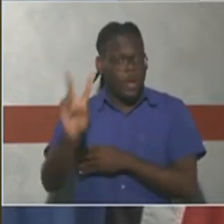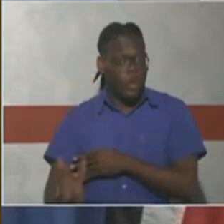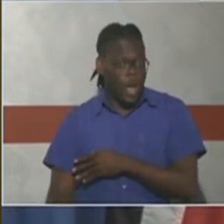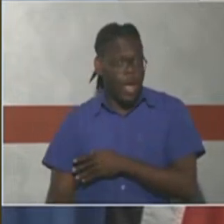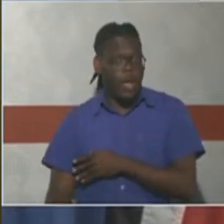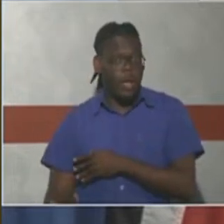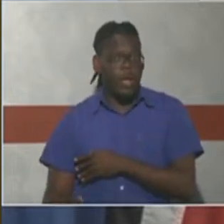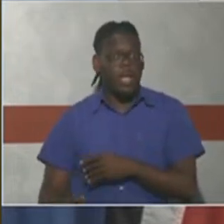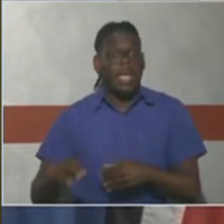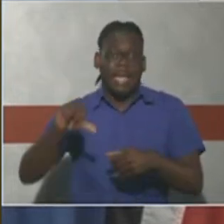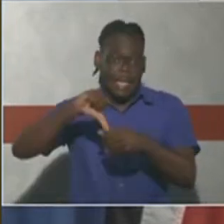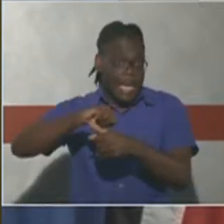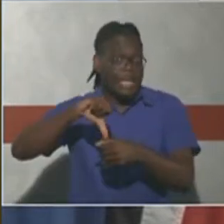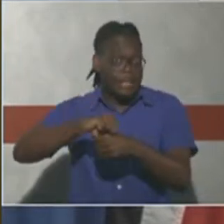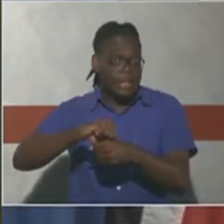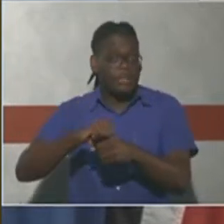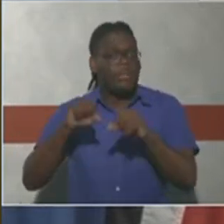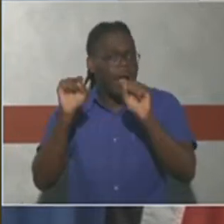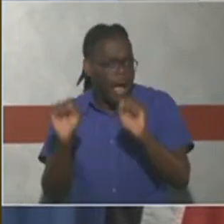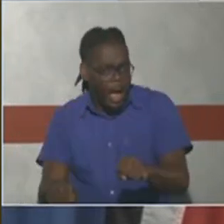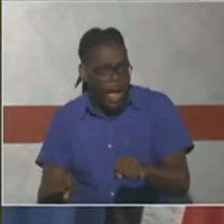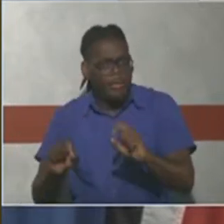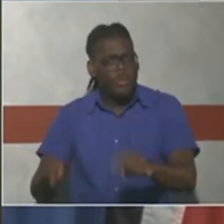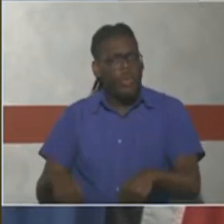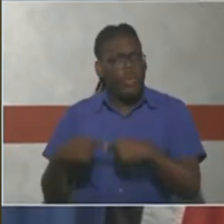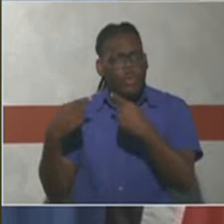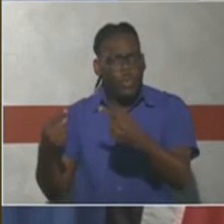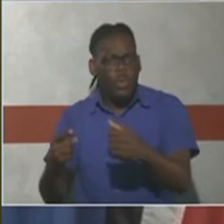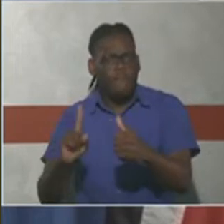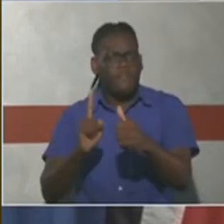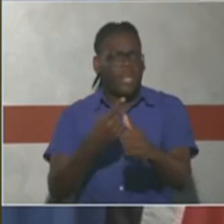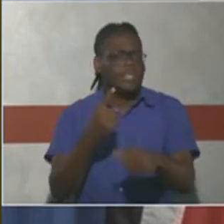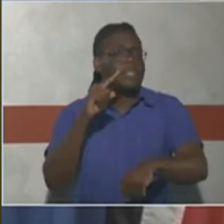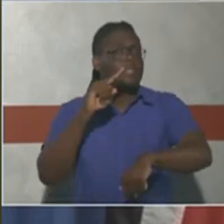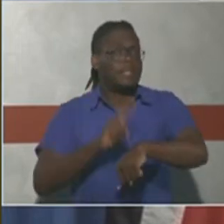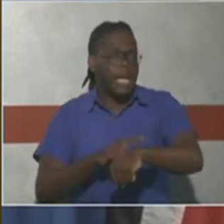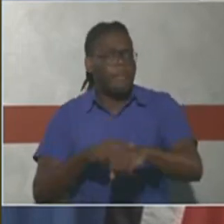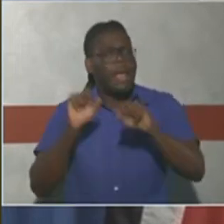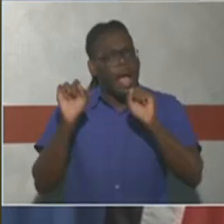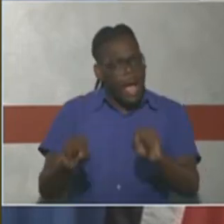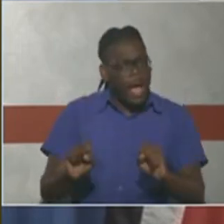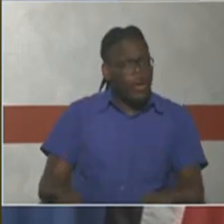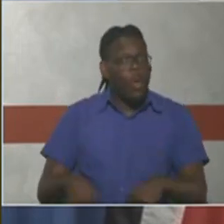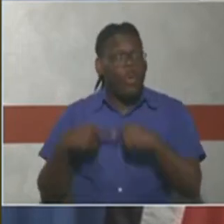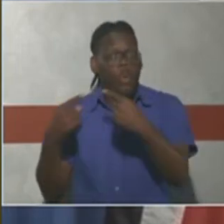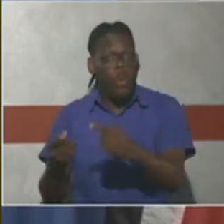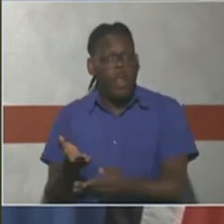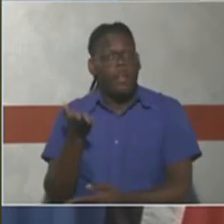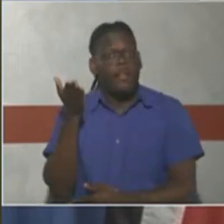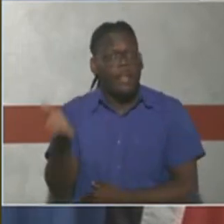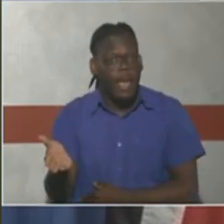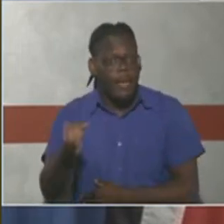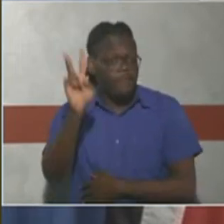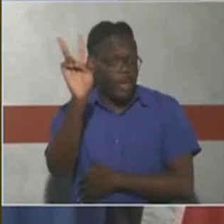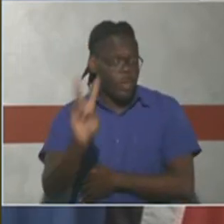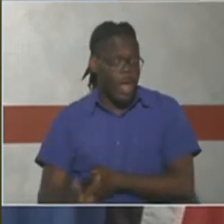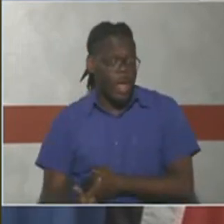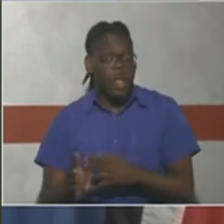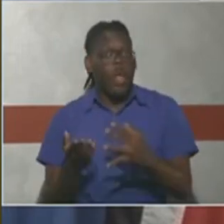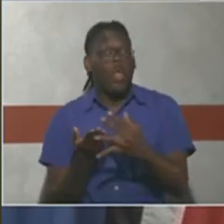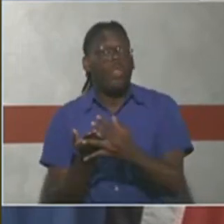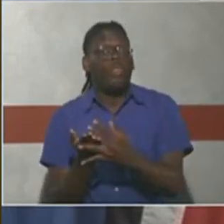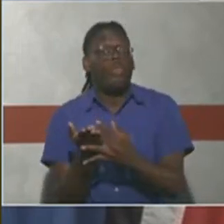eventually flowing for the first time from these proven reserves to Trinidad and Tobago, and then on